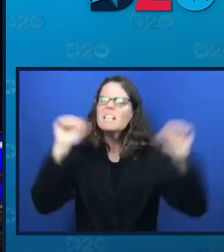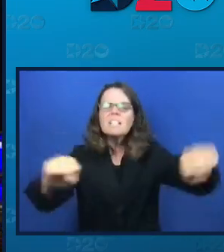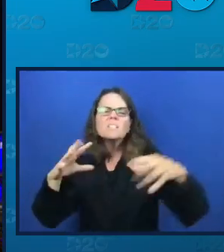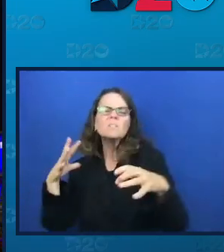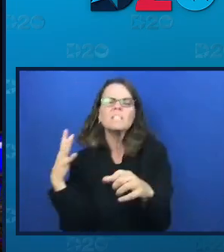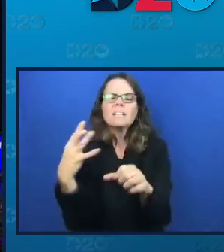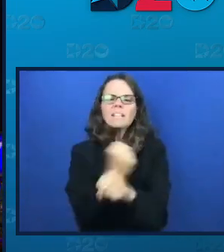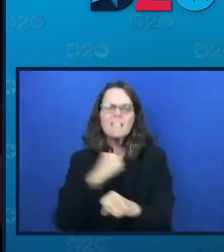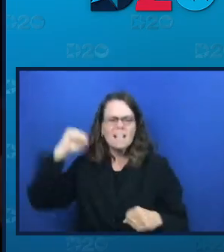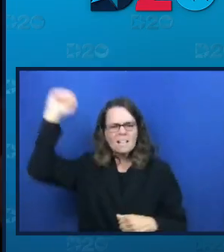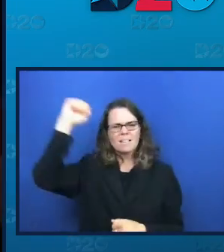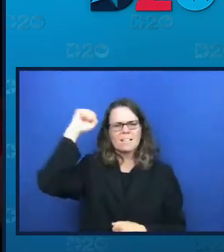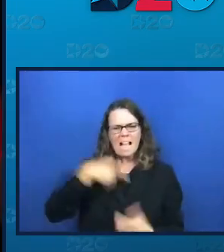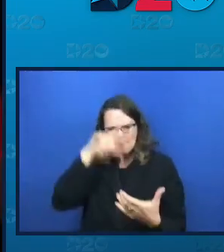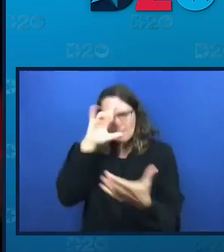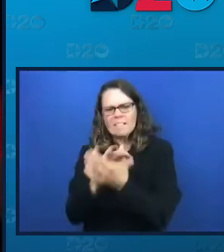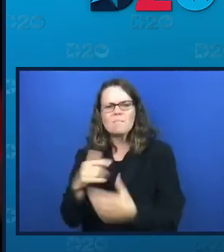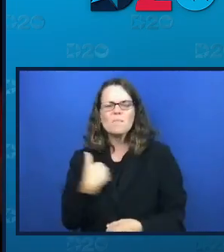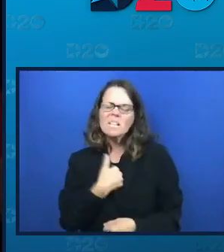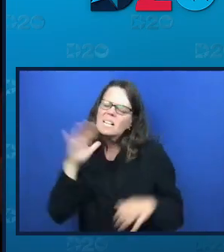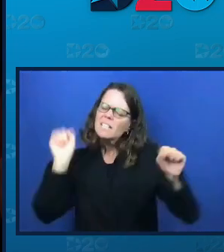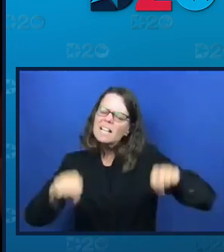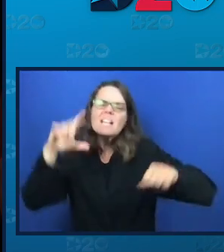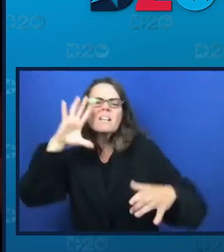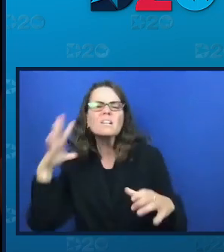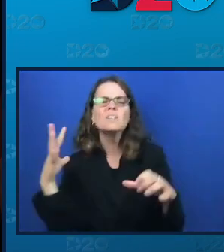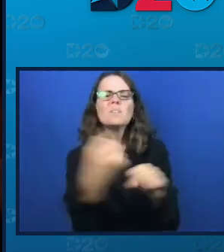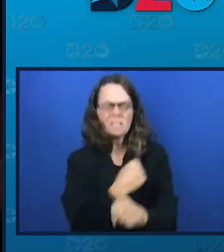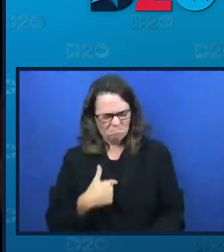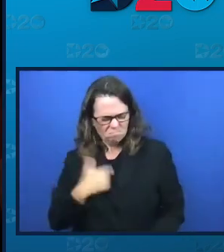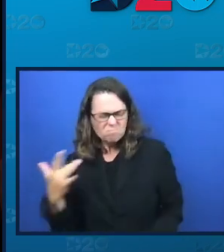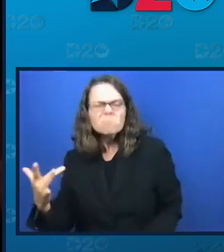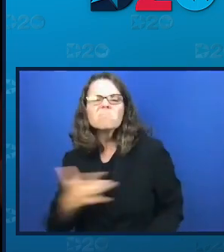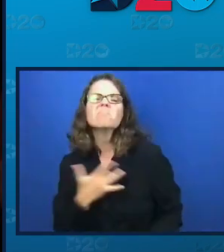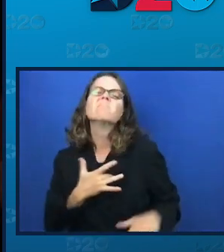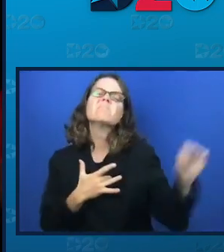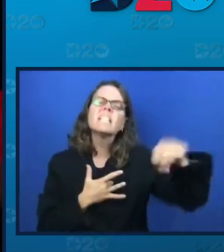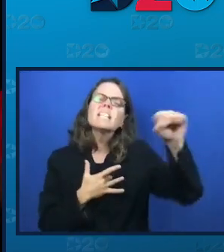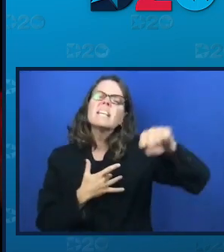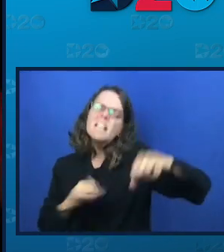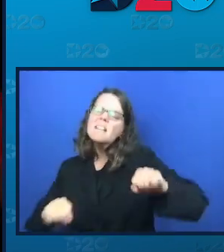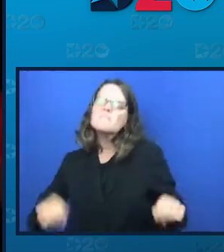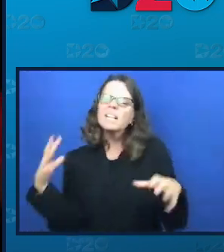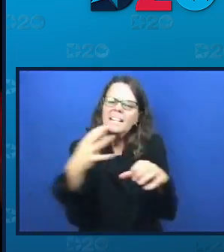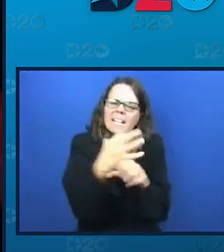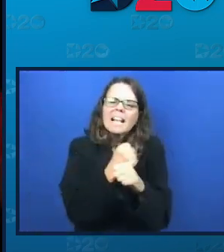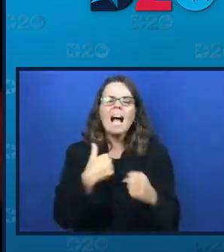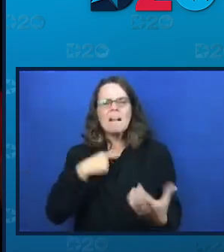We'll be right back.